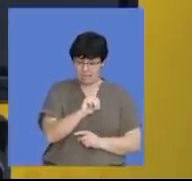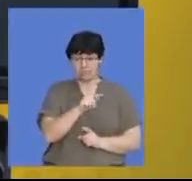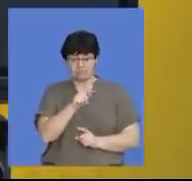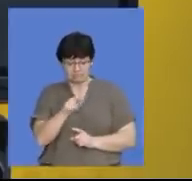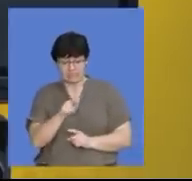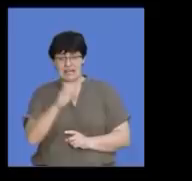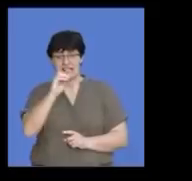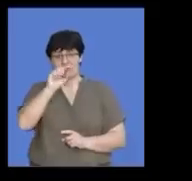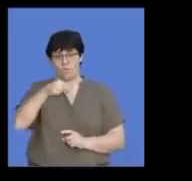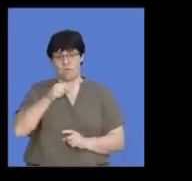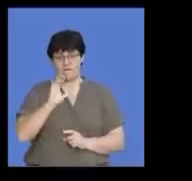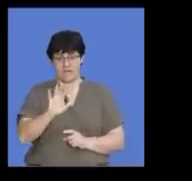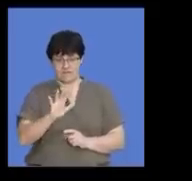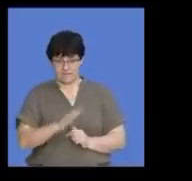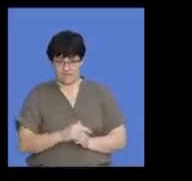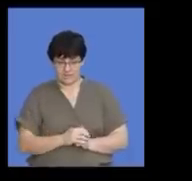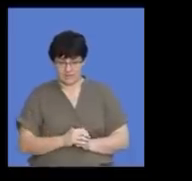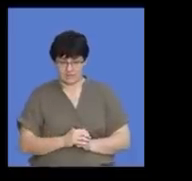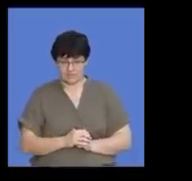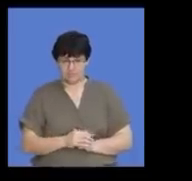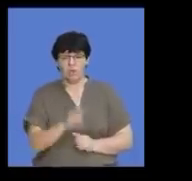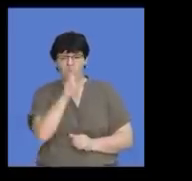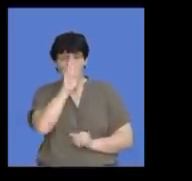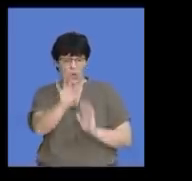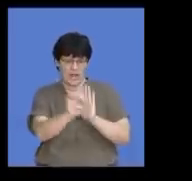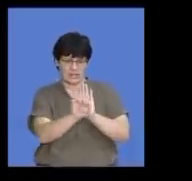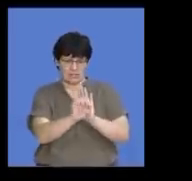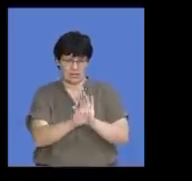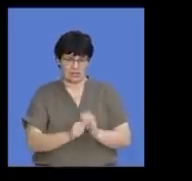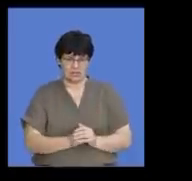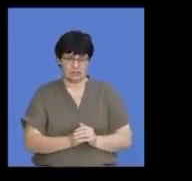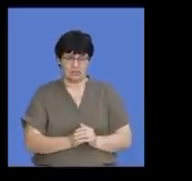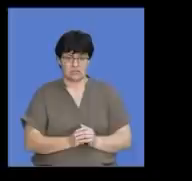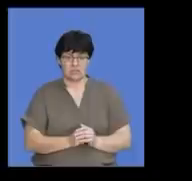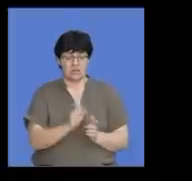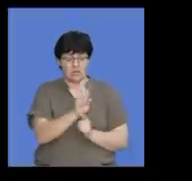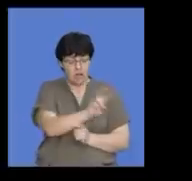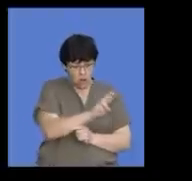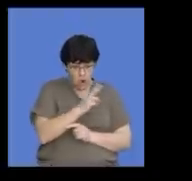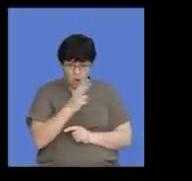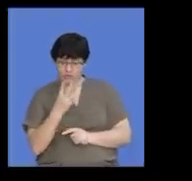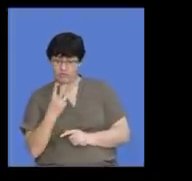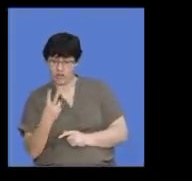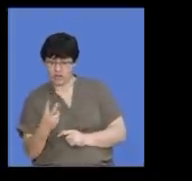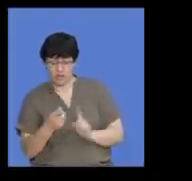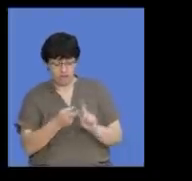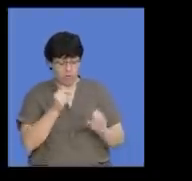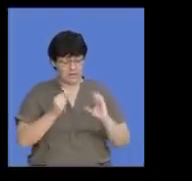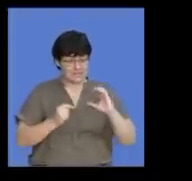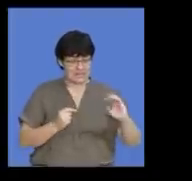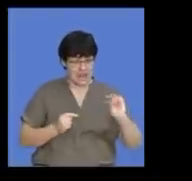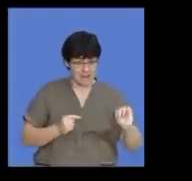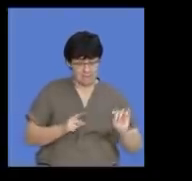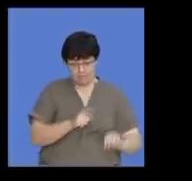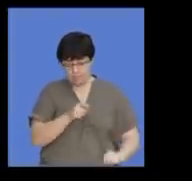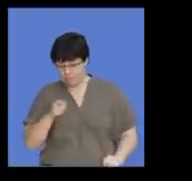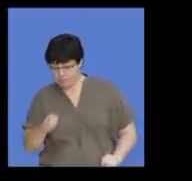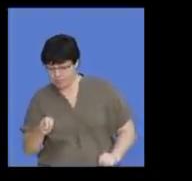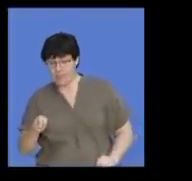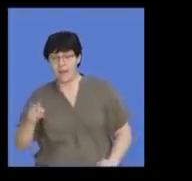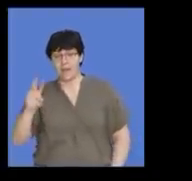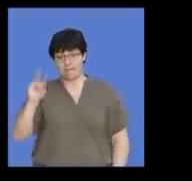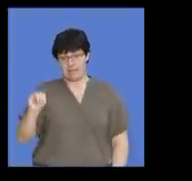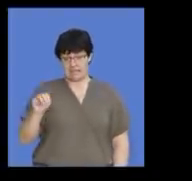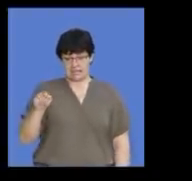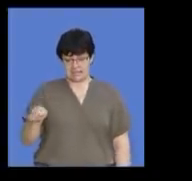0.5. So, let's look at some examples. When we're converting from centimeters to meters on